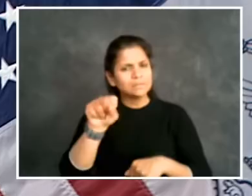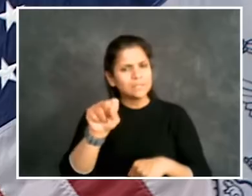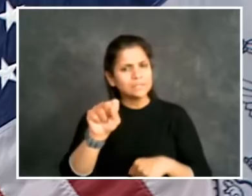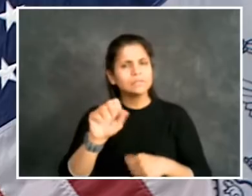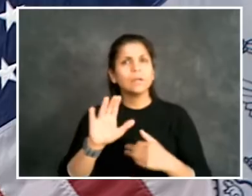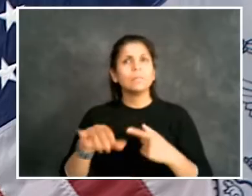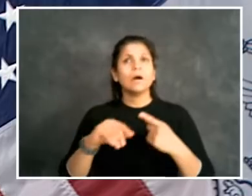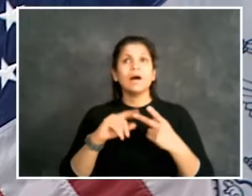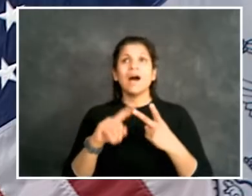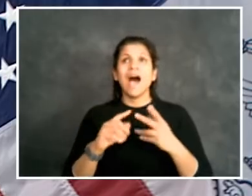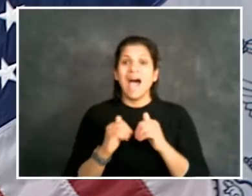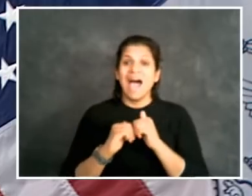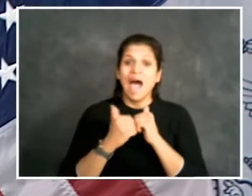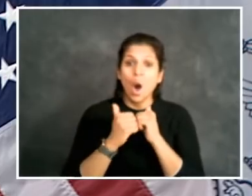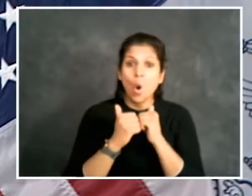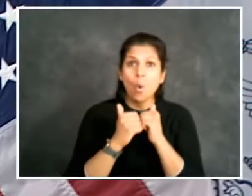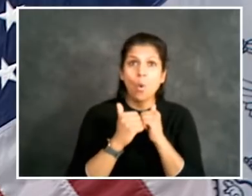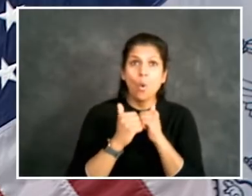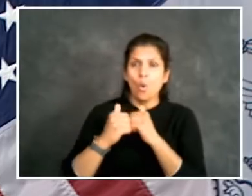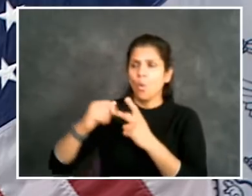is still,